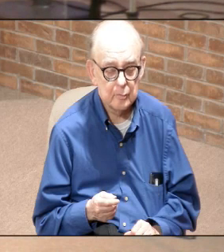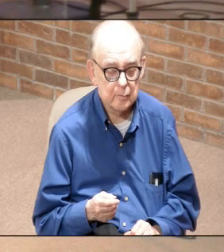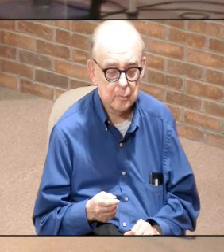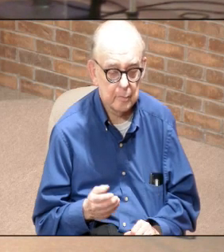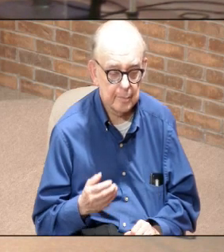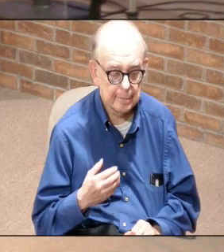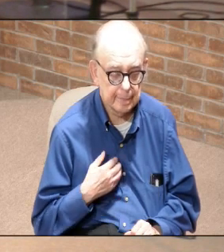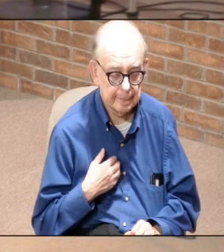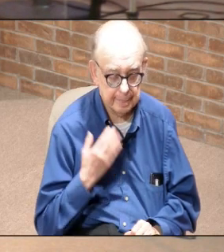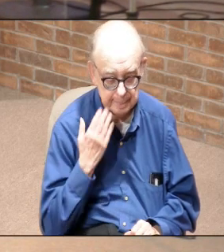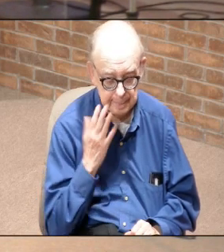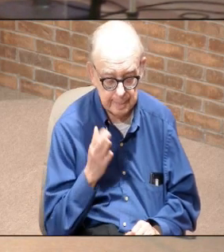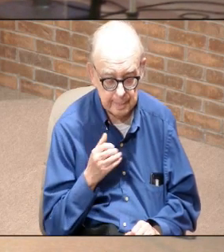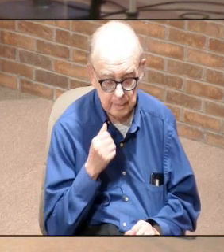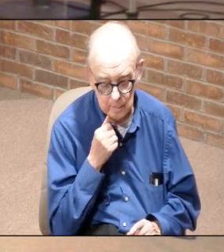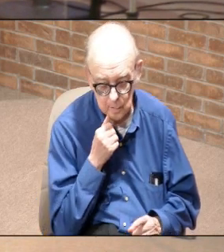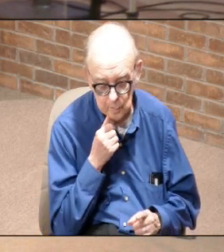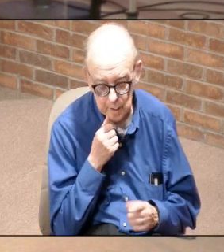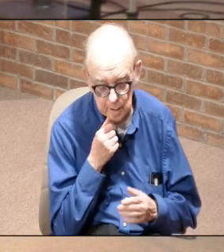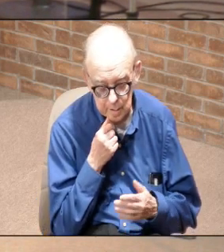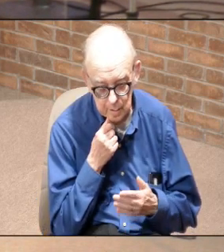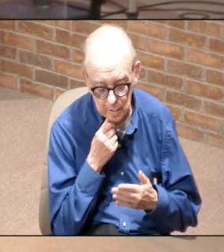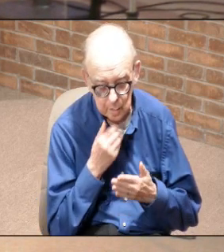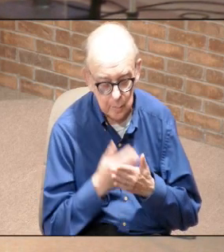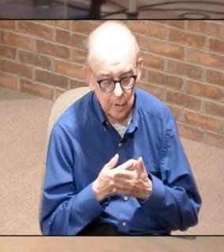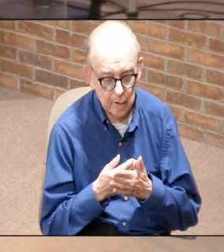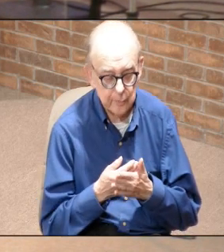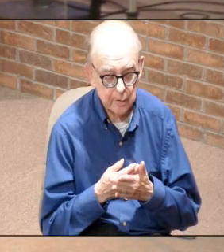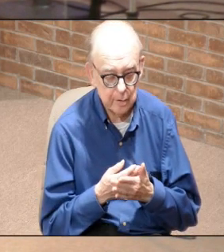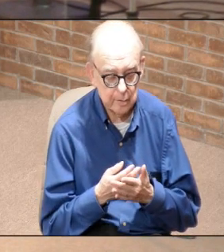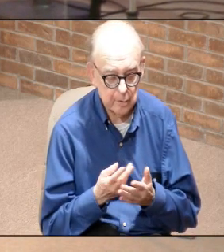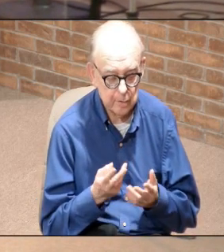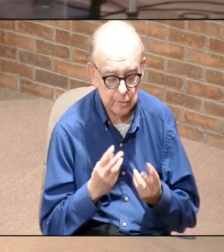I have no clue what my wife saw in me 50-some years ago.